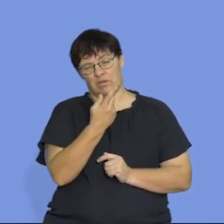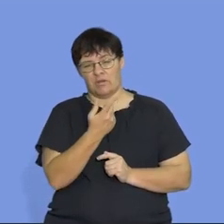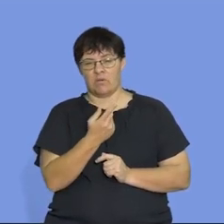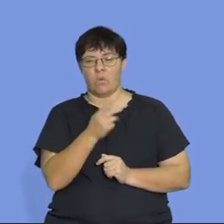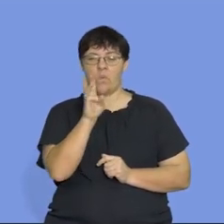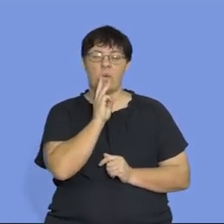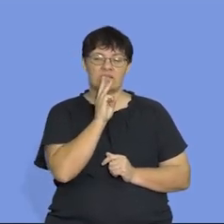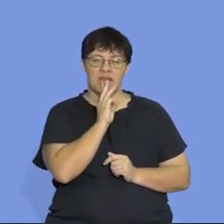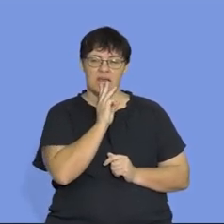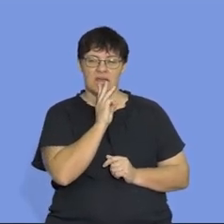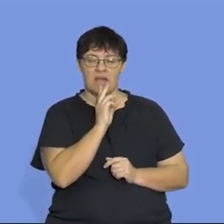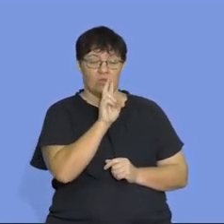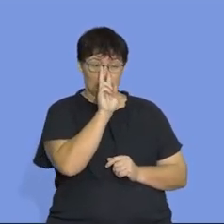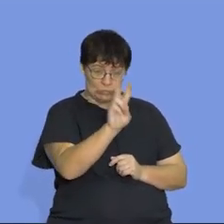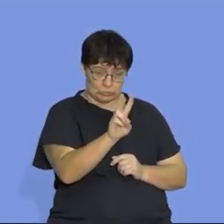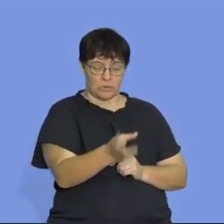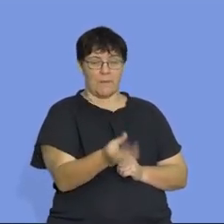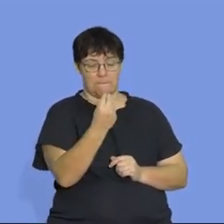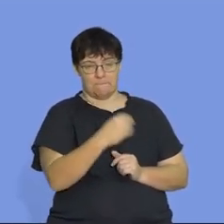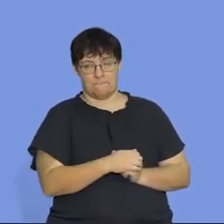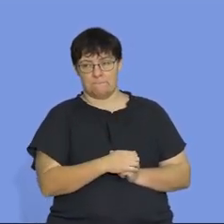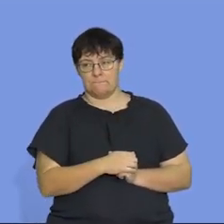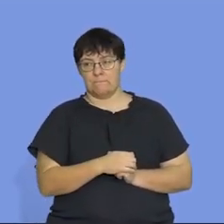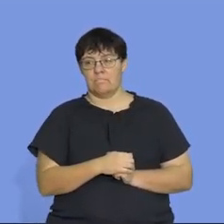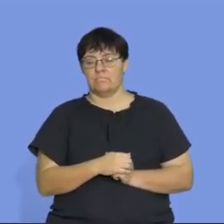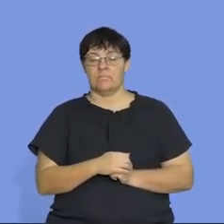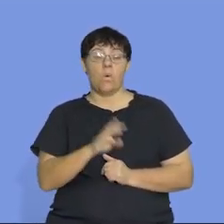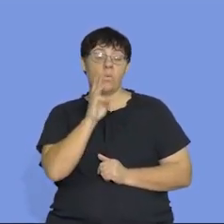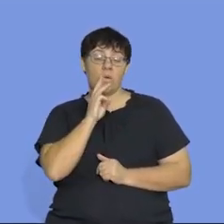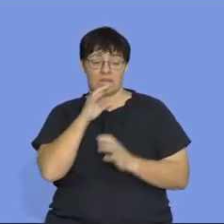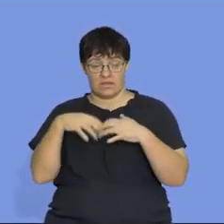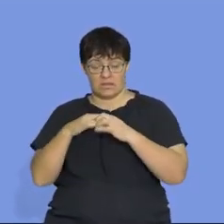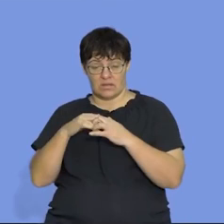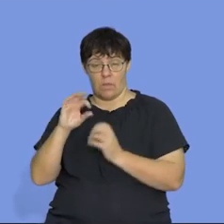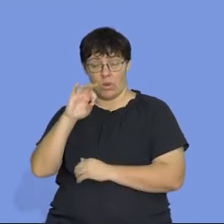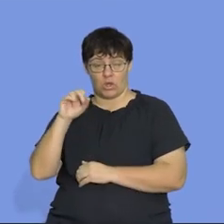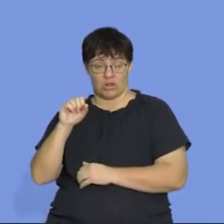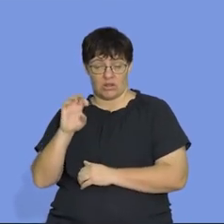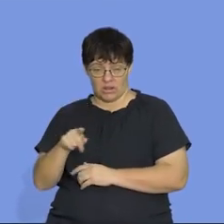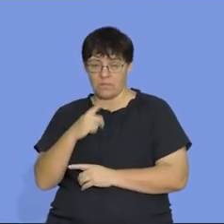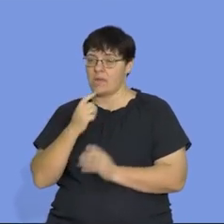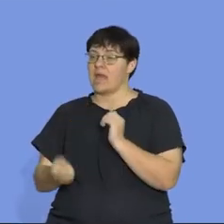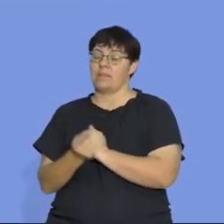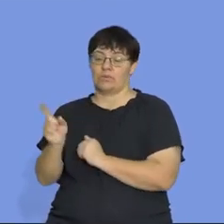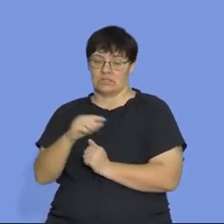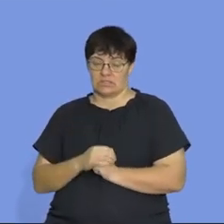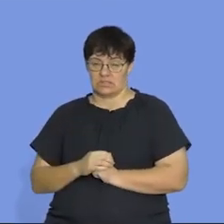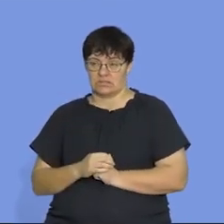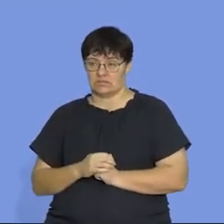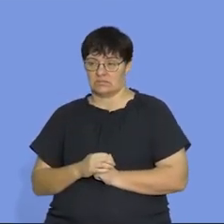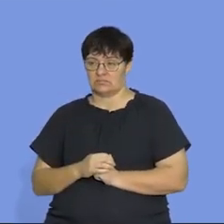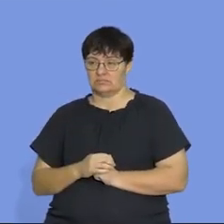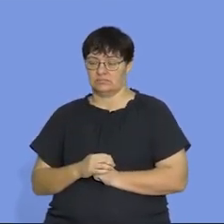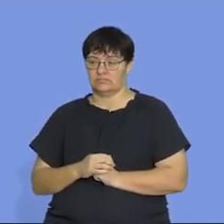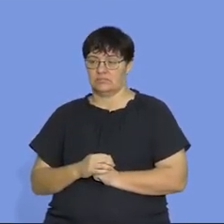actually 2 of these. So if we draw a molecule of water, this is what is happening. Okay, that's a molecule of water.